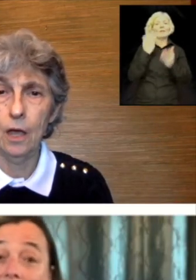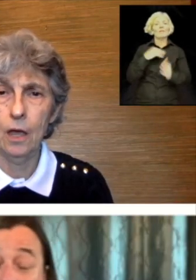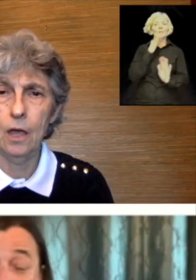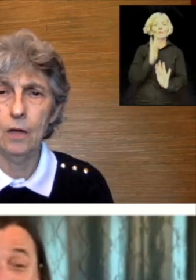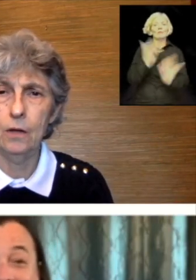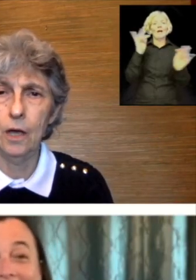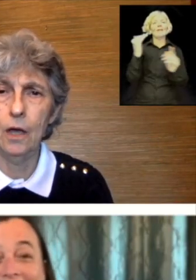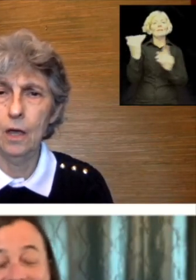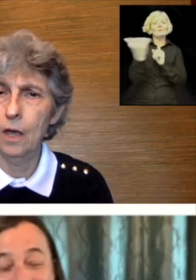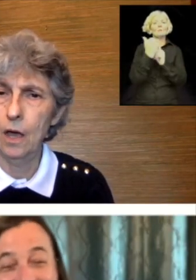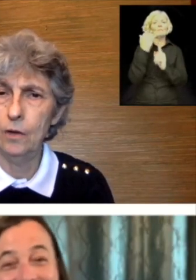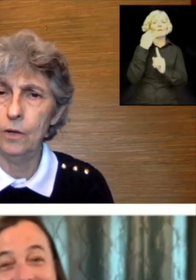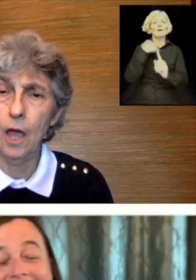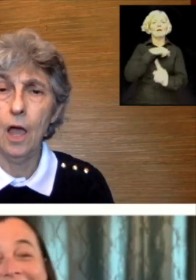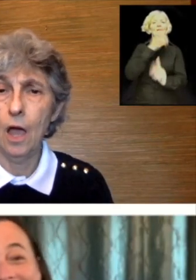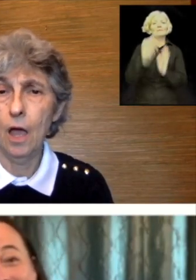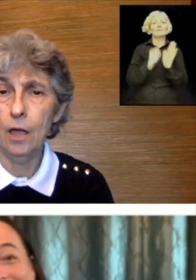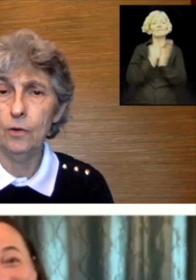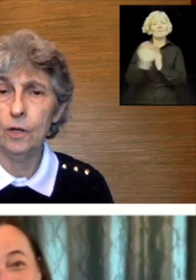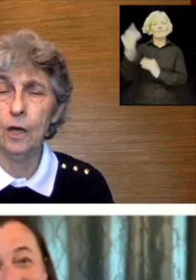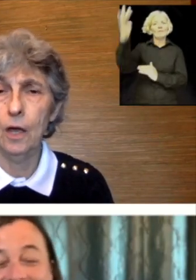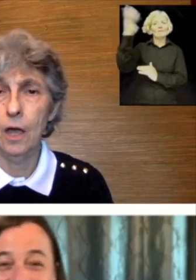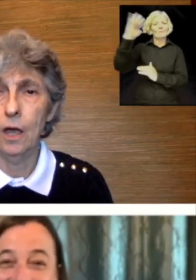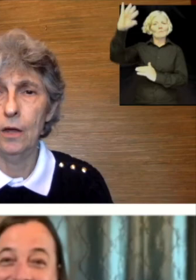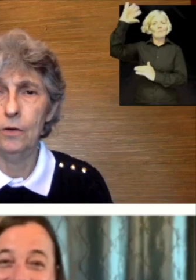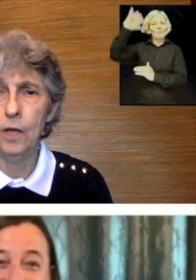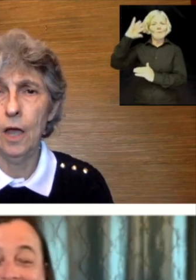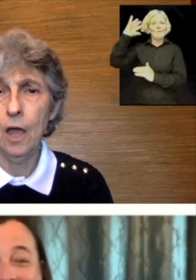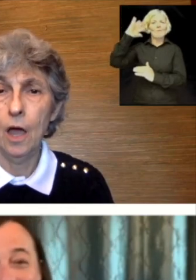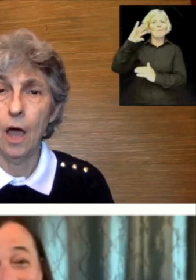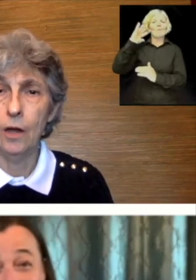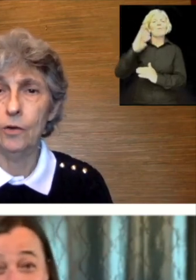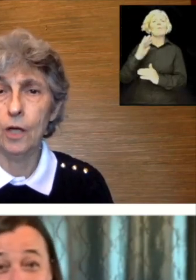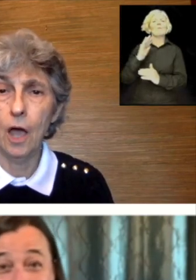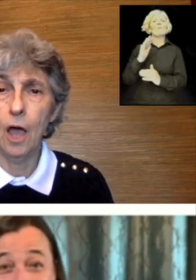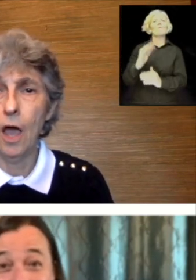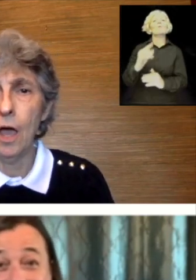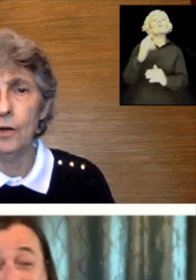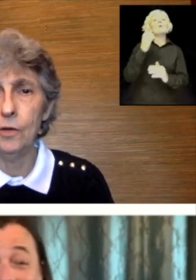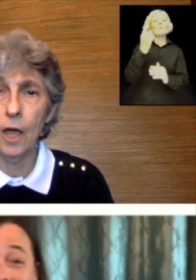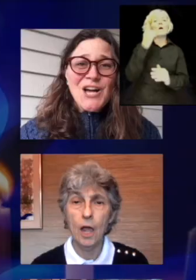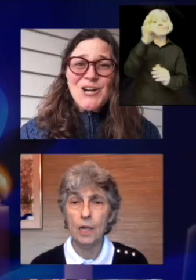they shed us with light to remind us of days gone by.